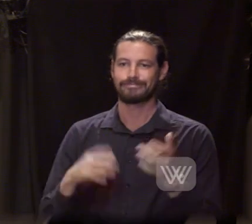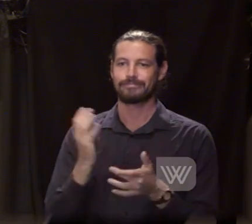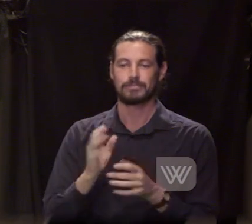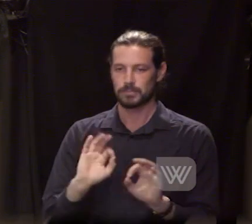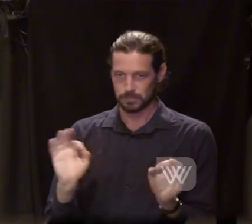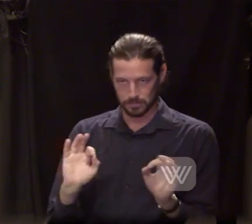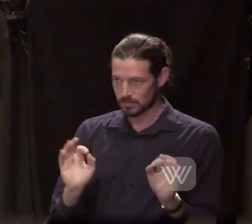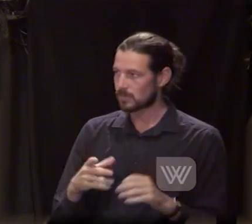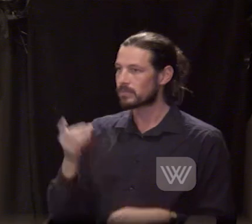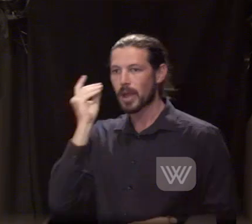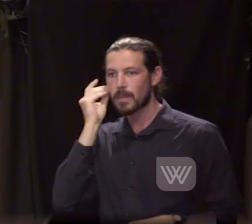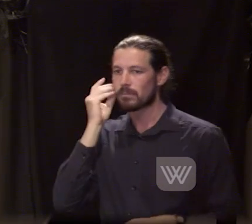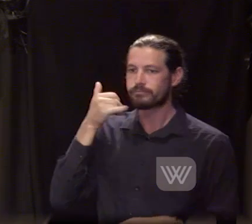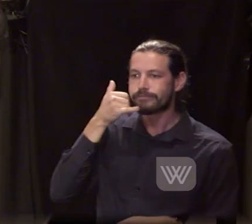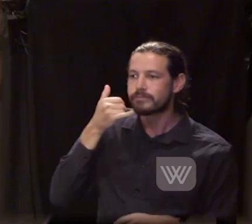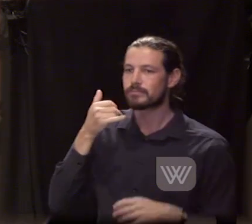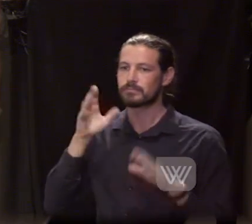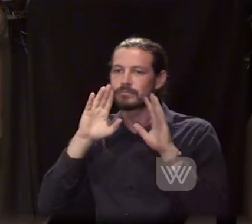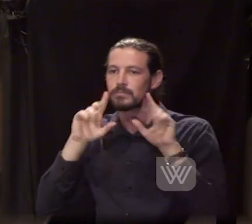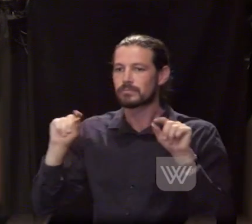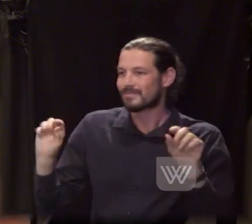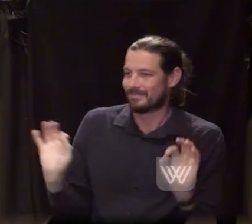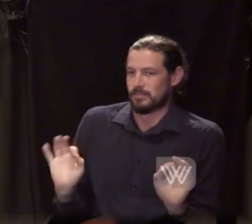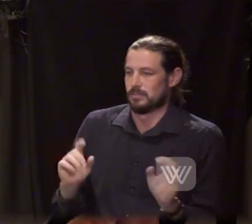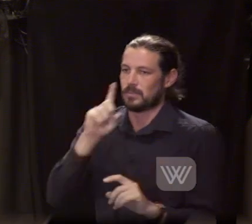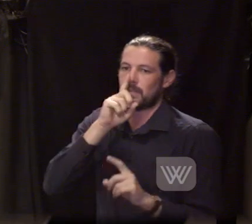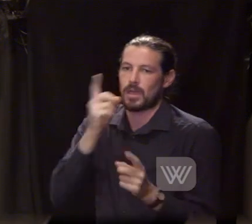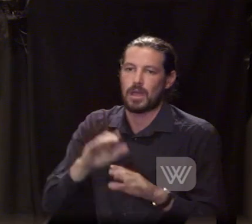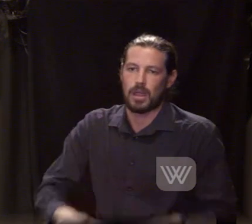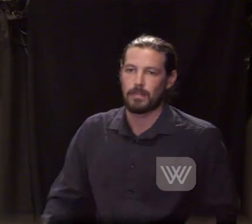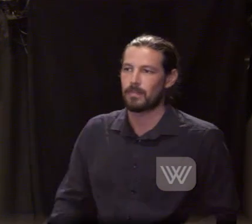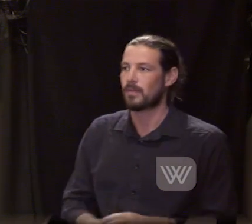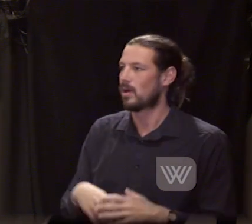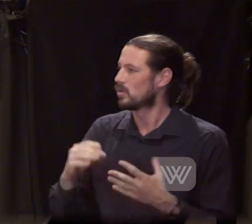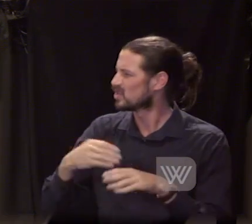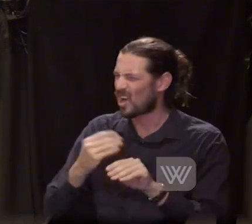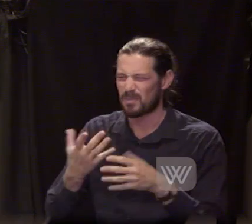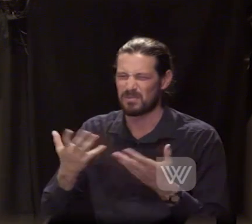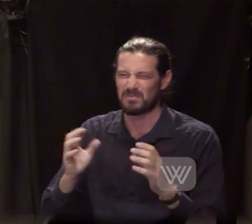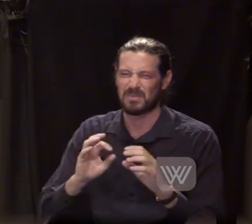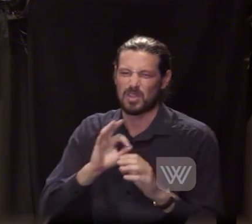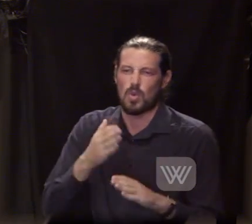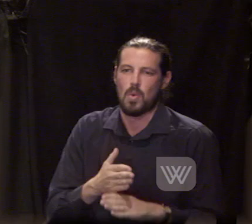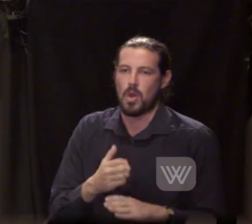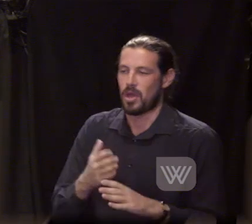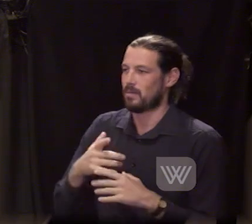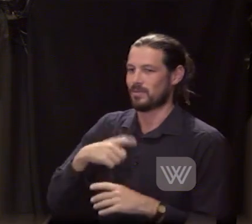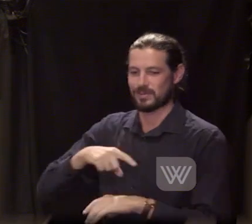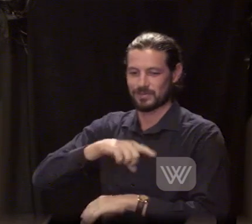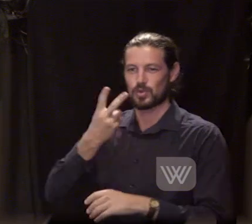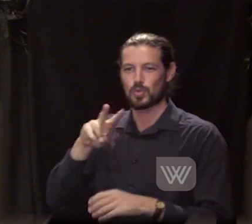calls or social media or any of the other things people do to talk to, Skype, apparently. And